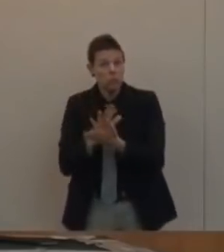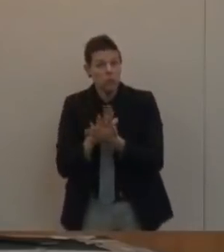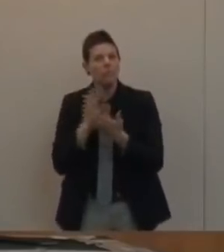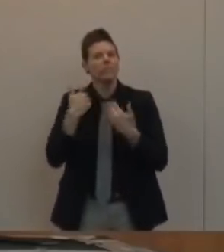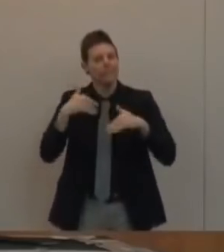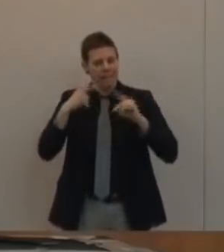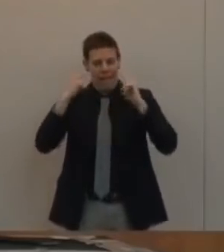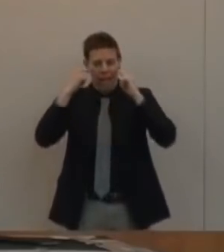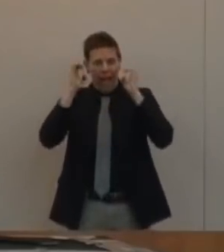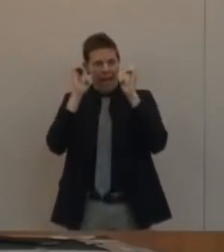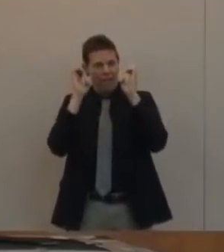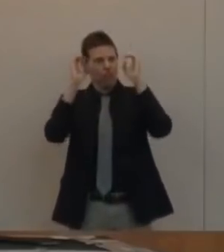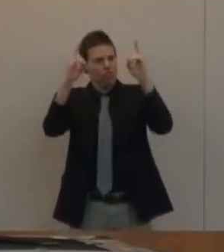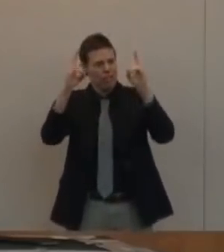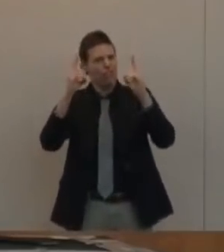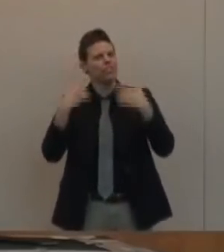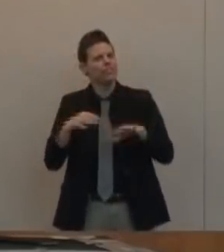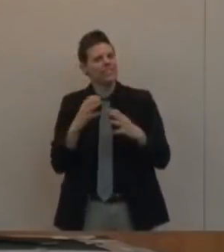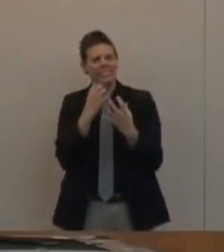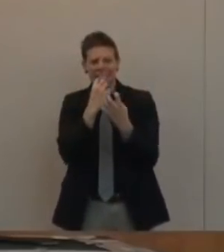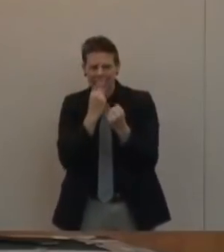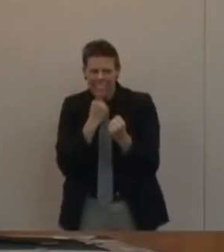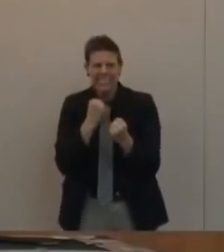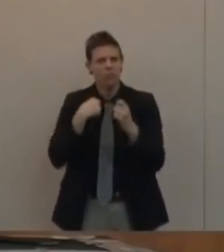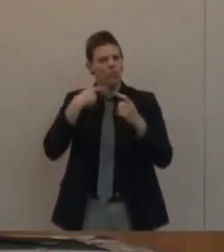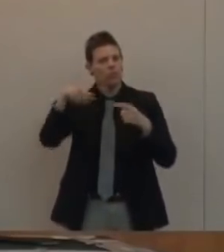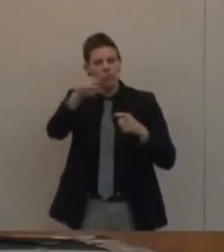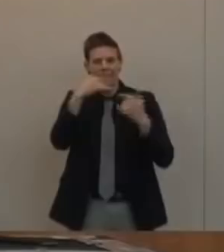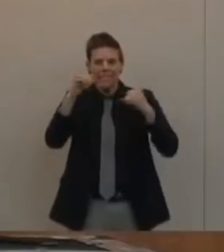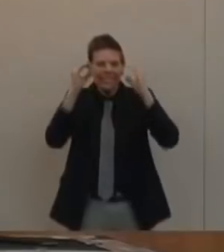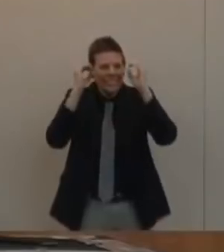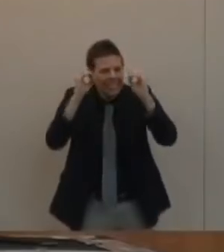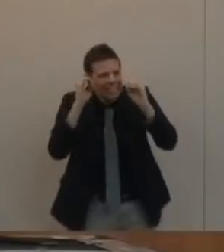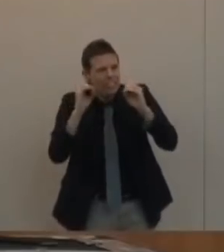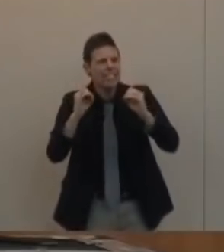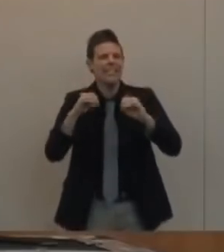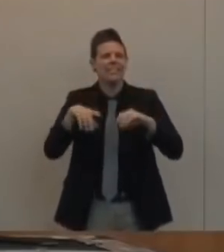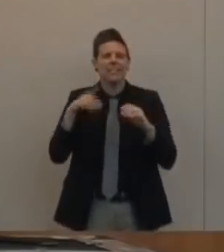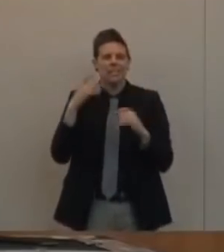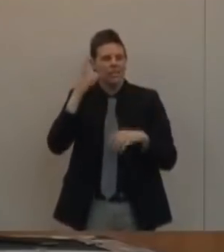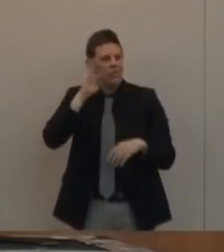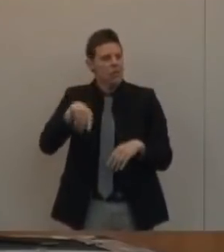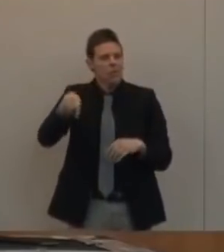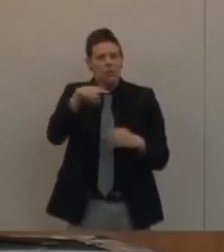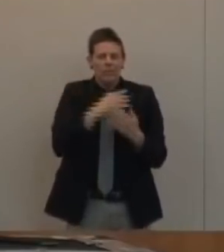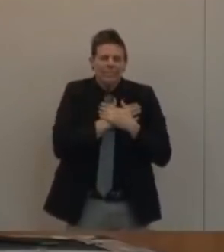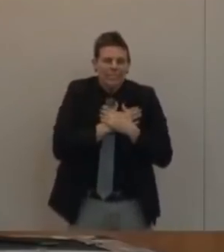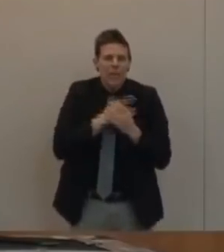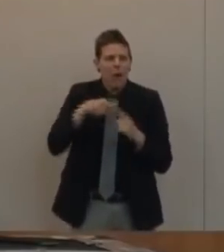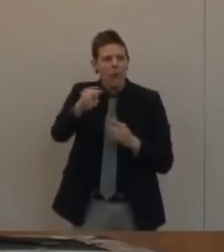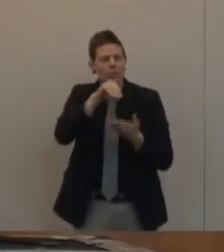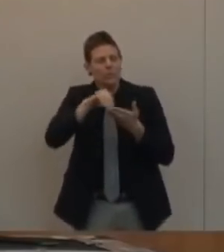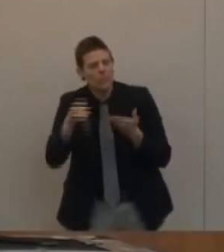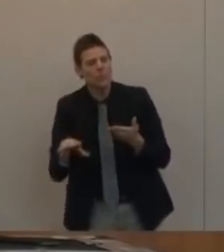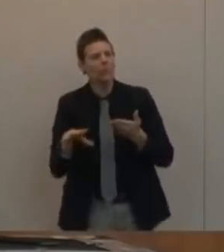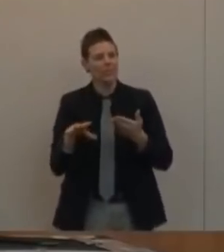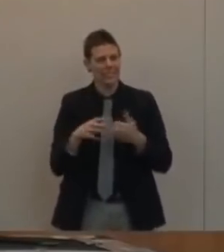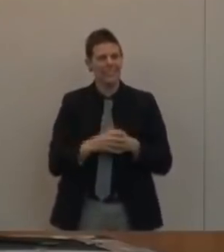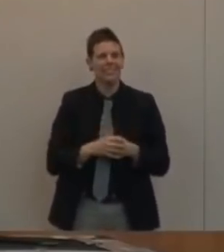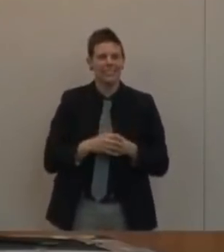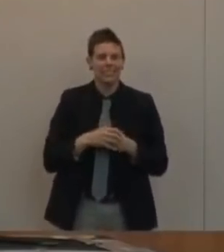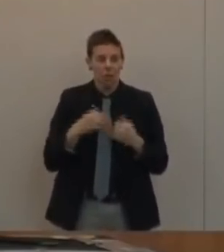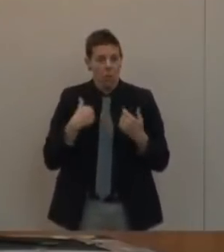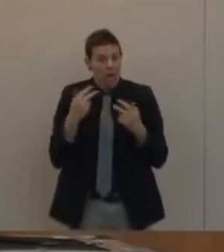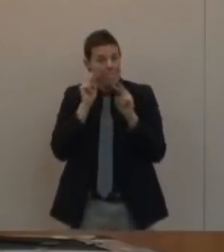occurring. Your educators are still caring about you, worrying about you, and excited about your education, even though you're